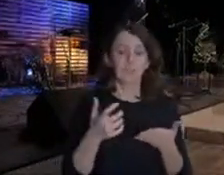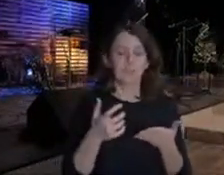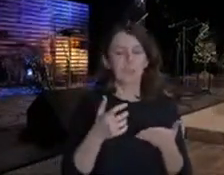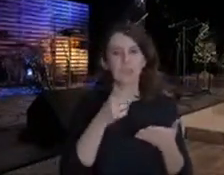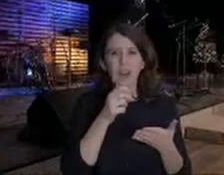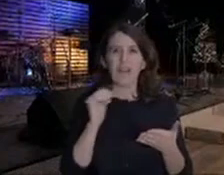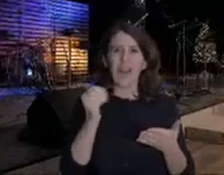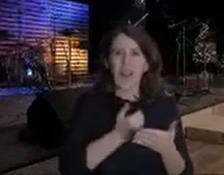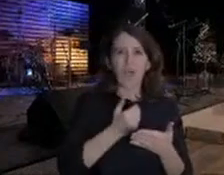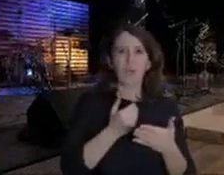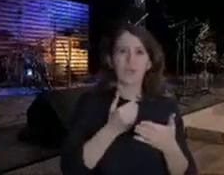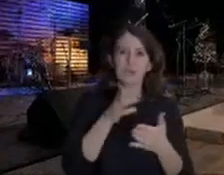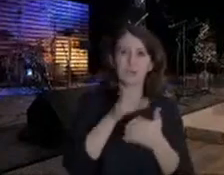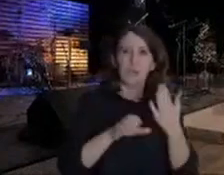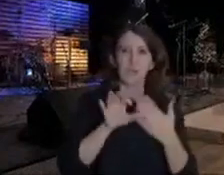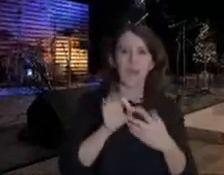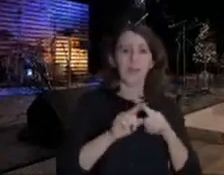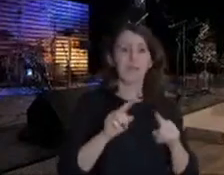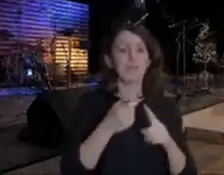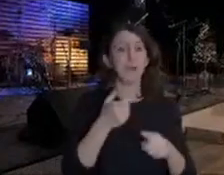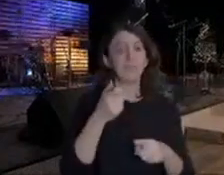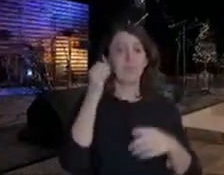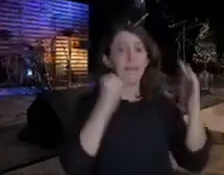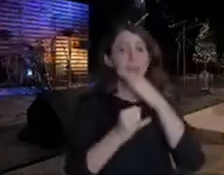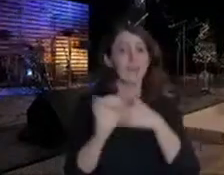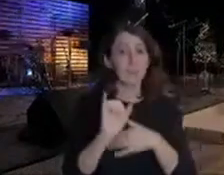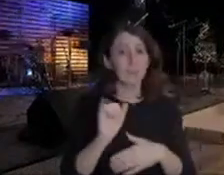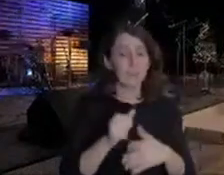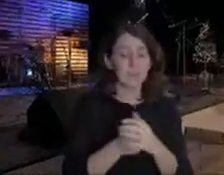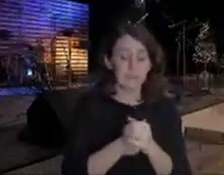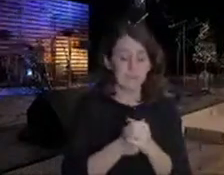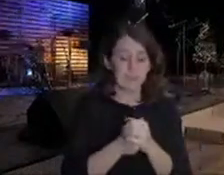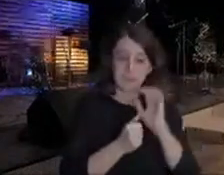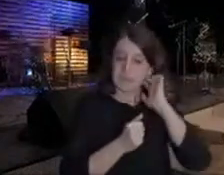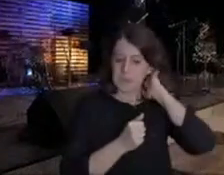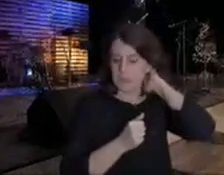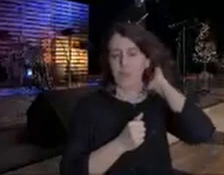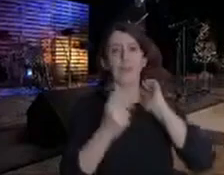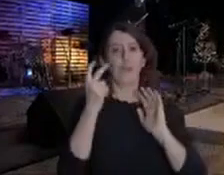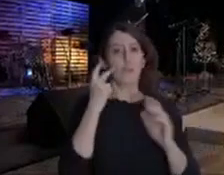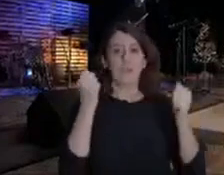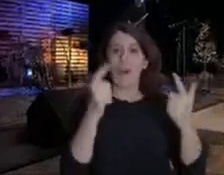the Holy Spirit in Jesus. And just two chapters, that's like the early part of Jesus. We see all of those things, right? We